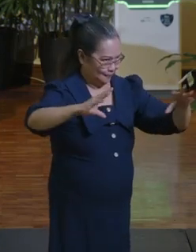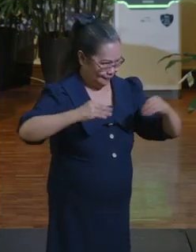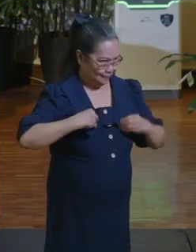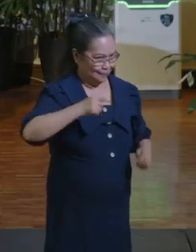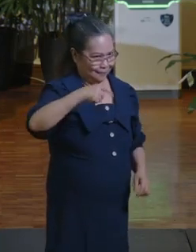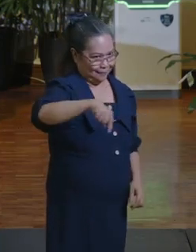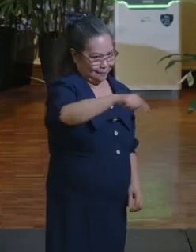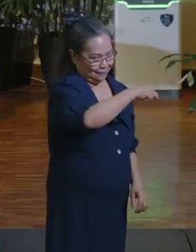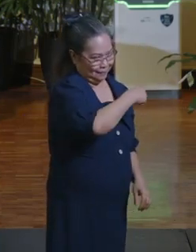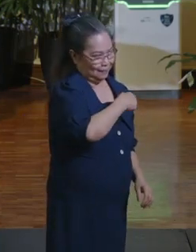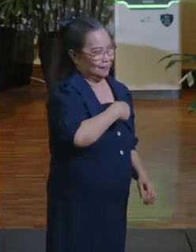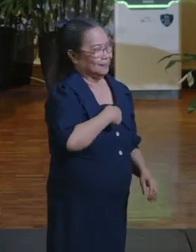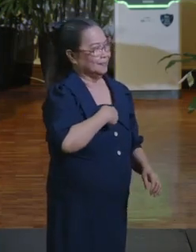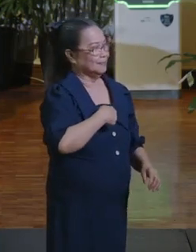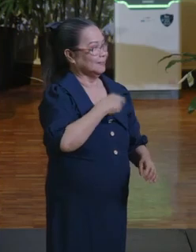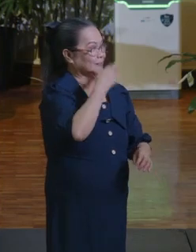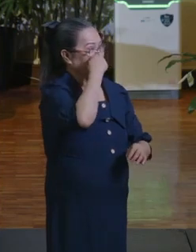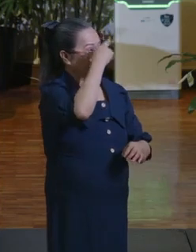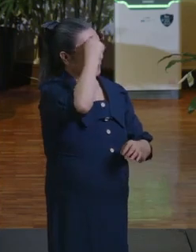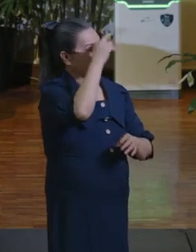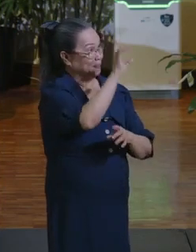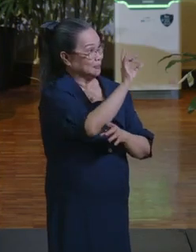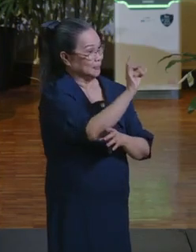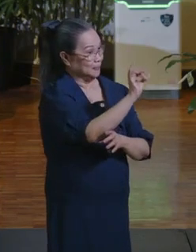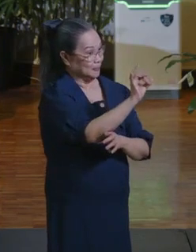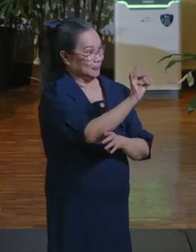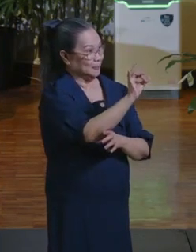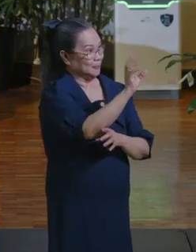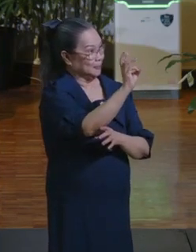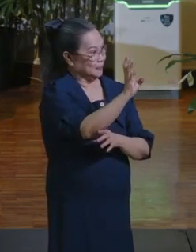Romans 8:16-17,